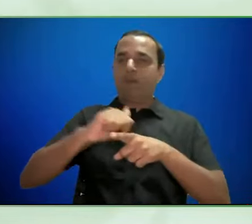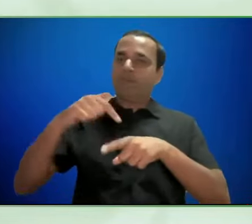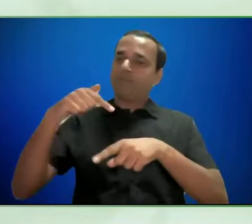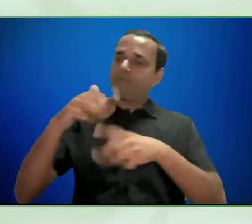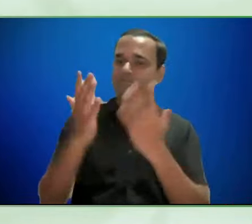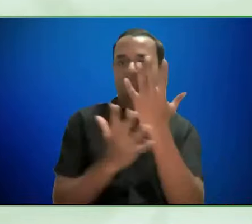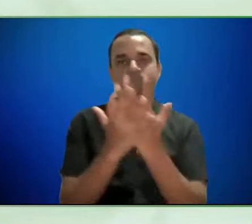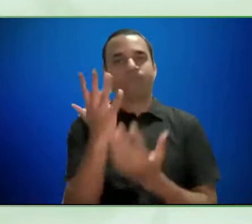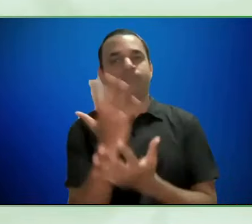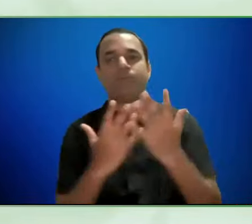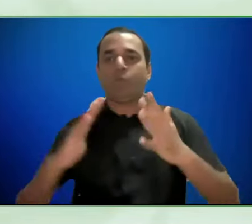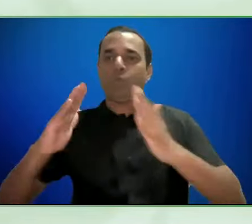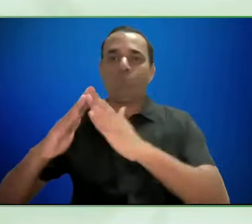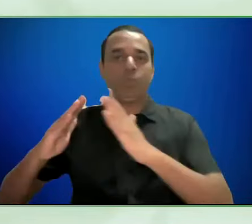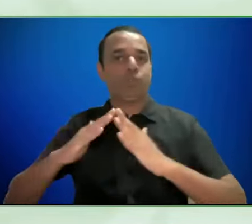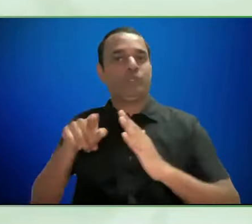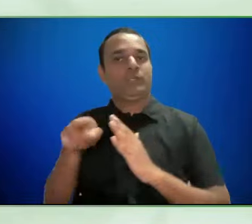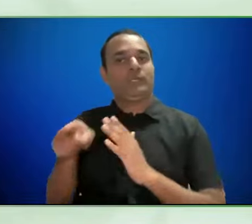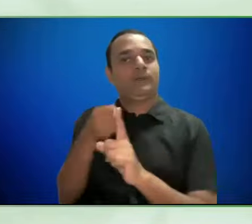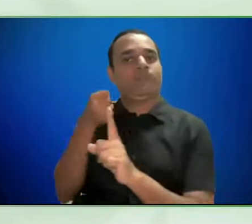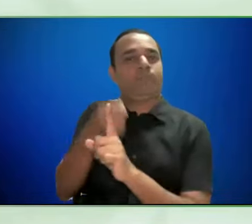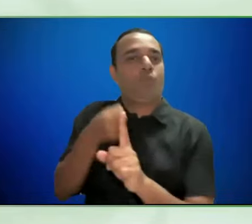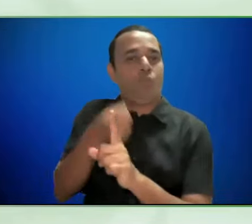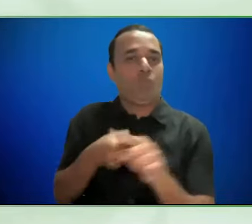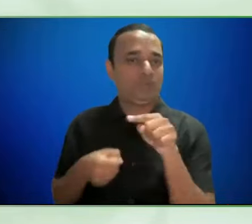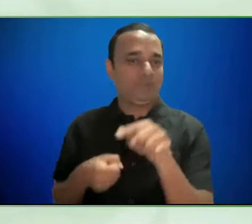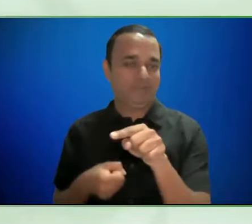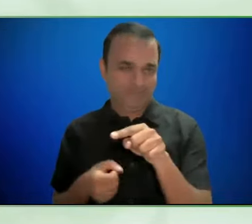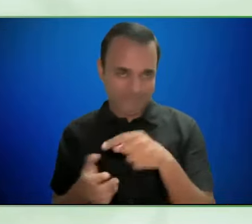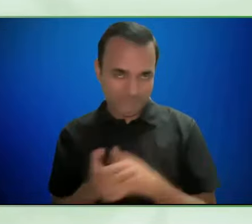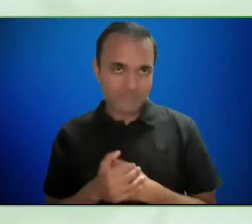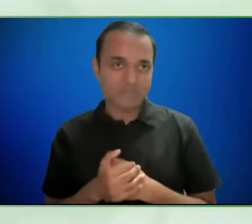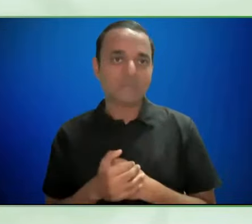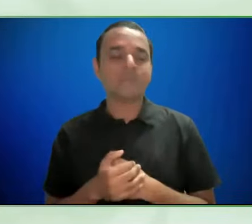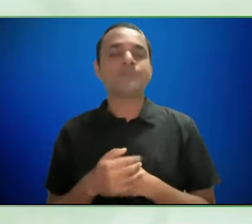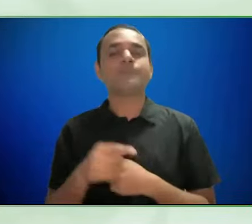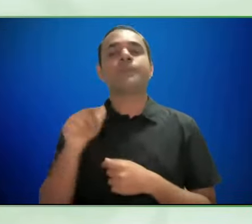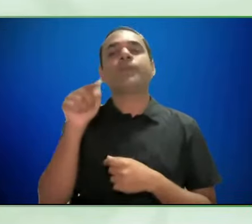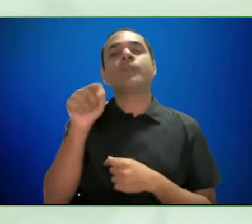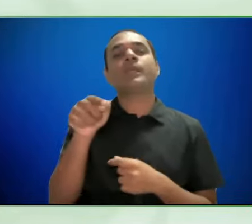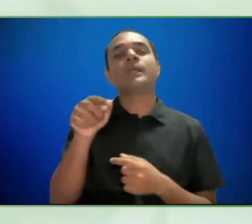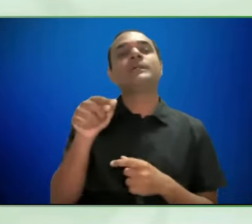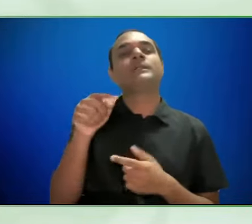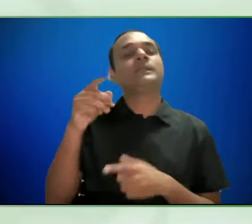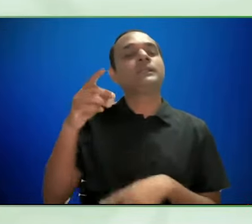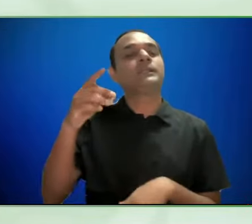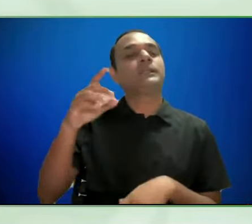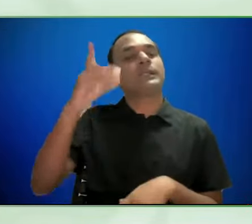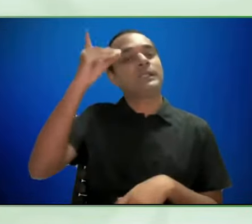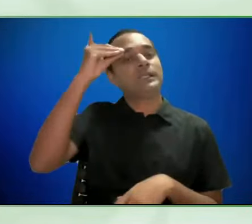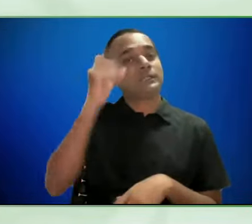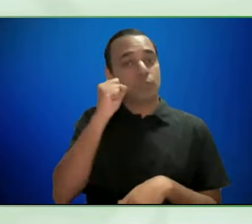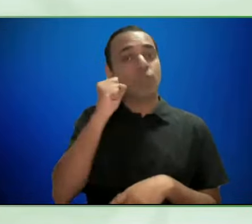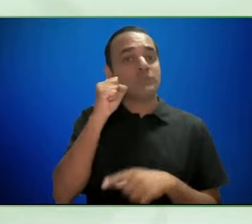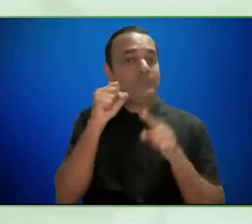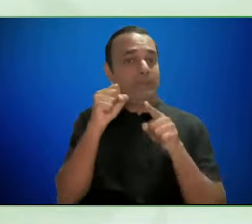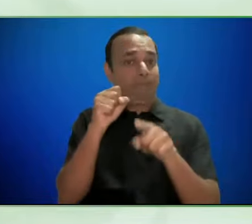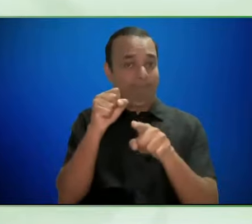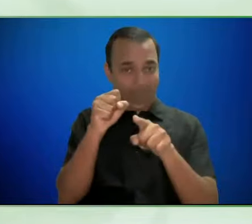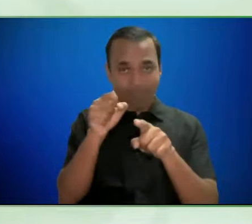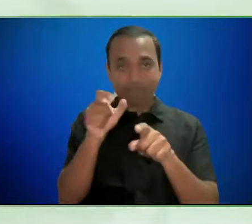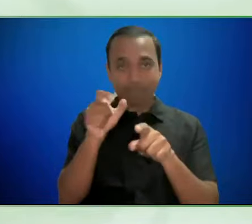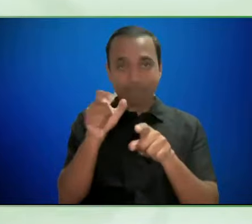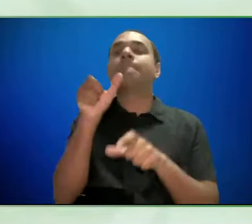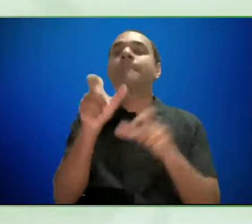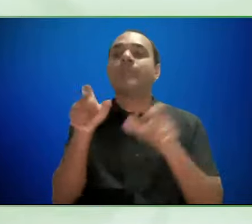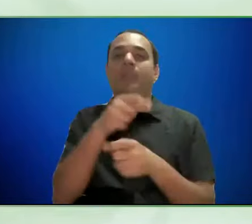thrilled and surprised to receive such a large grant, given the fact that we are... Our company is pretty much the two of